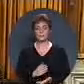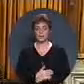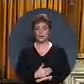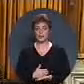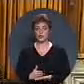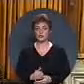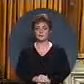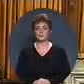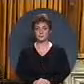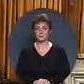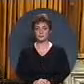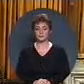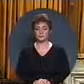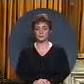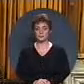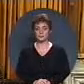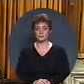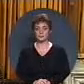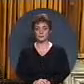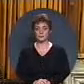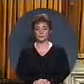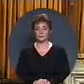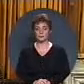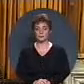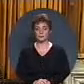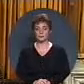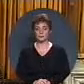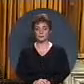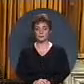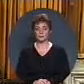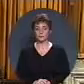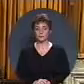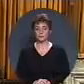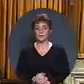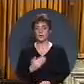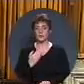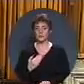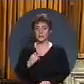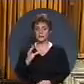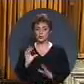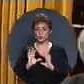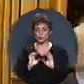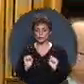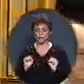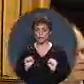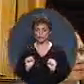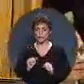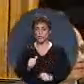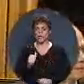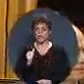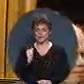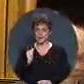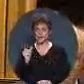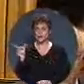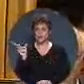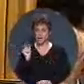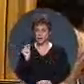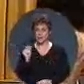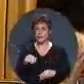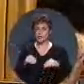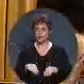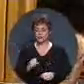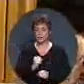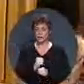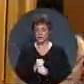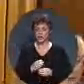Order. The Honourable Member for Bourassa has the floor now. Thank you, Mr. Speaker. After having found out yesterday that the Minister of